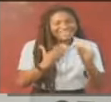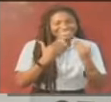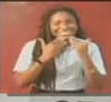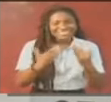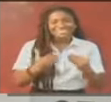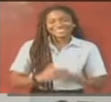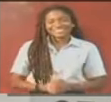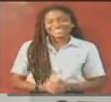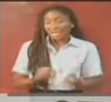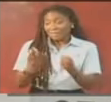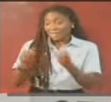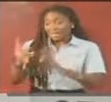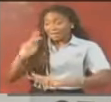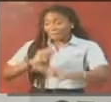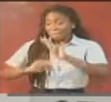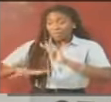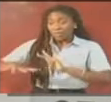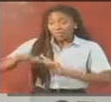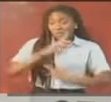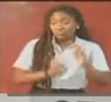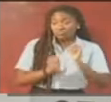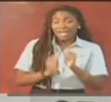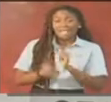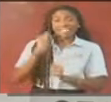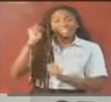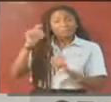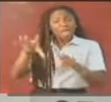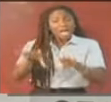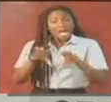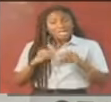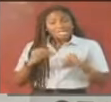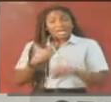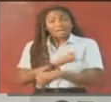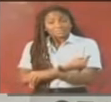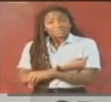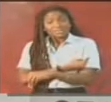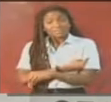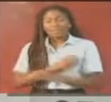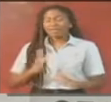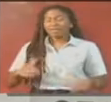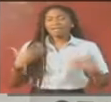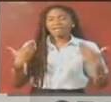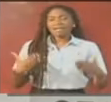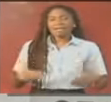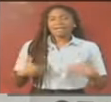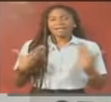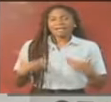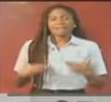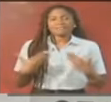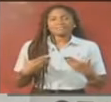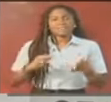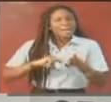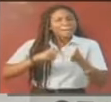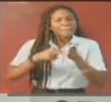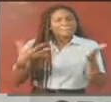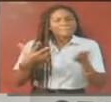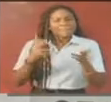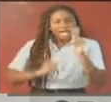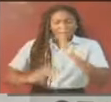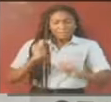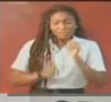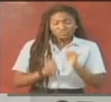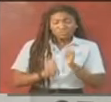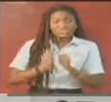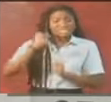acceptance generally across Trinidad and Tobago in this phase was phenomenal, and it suggests that Trinidadians and